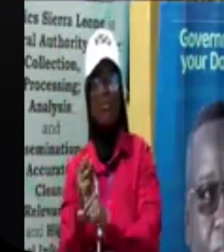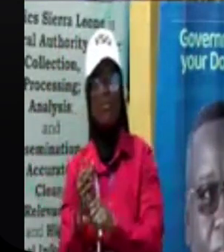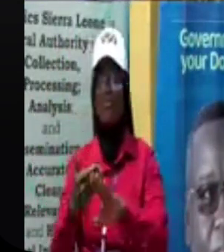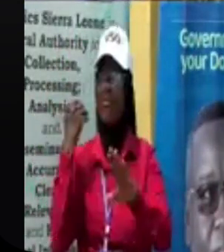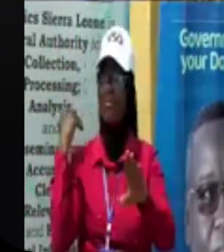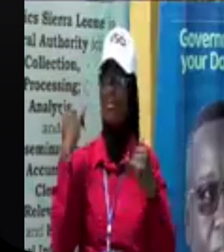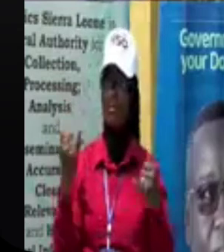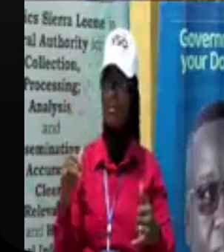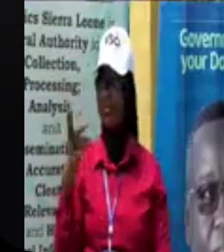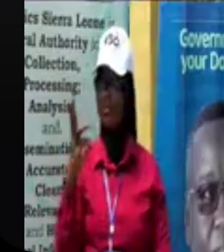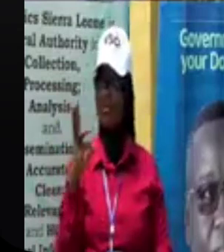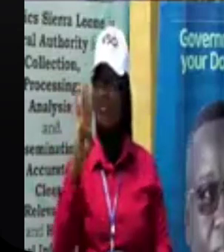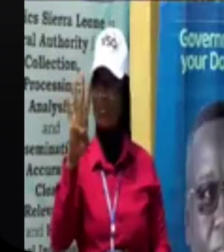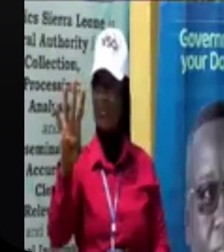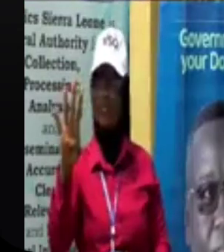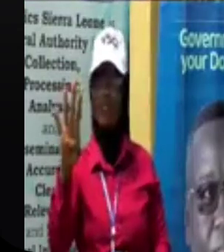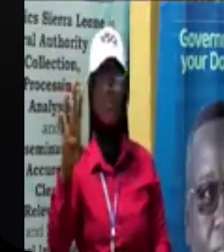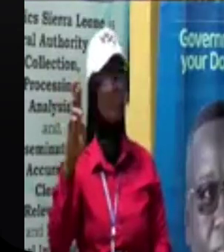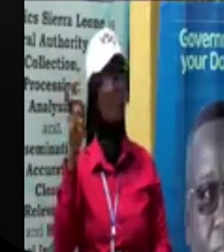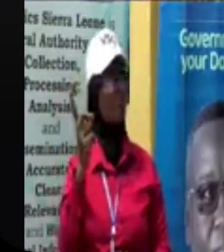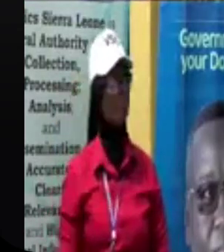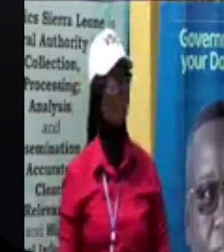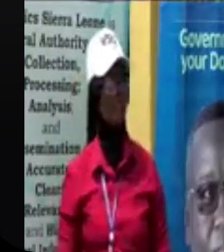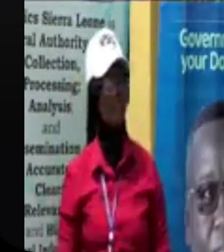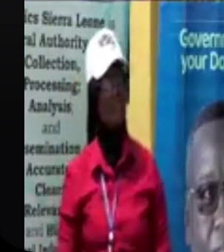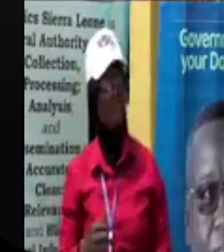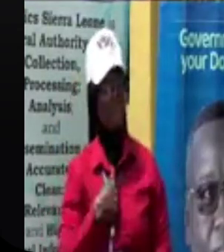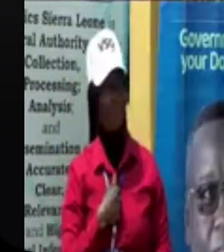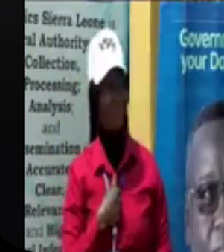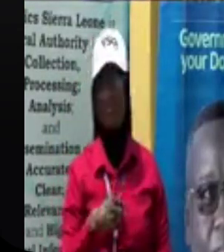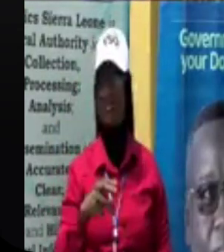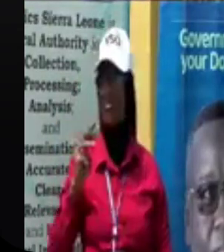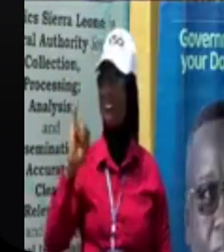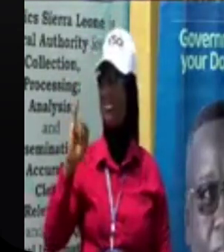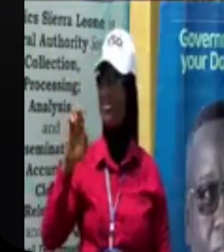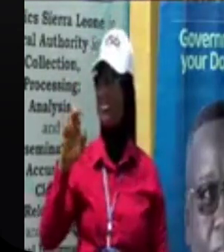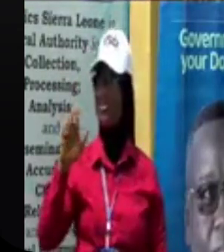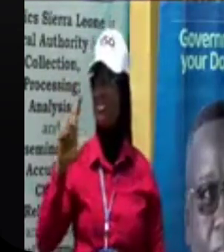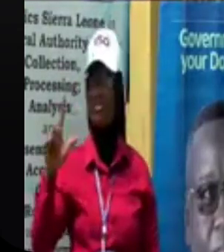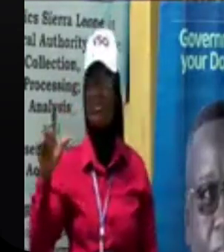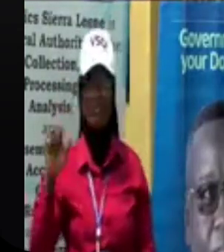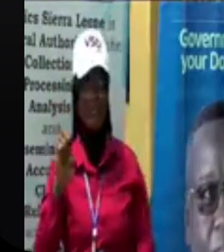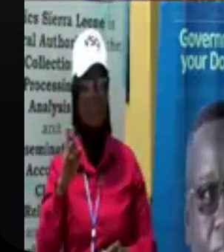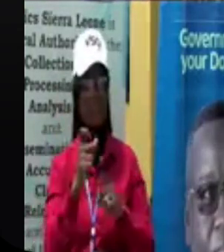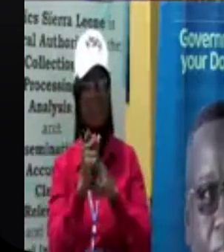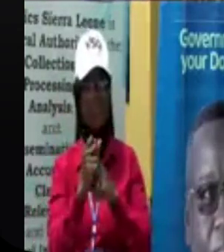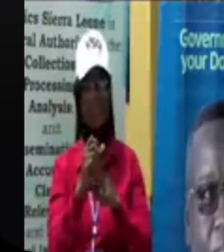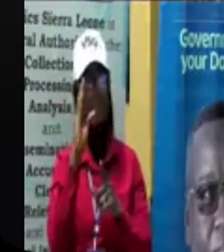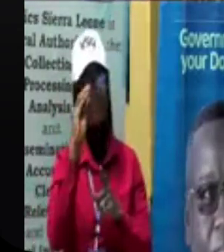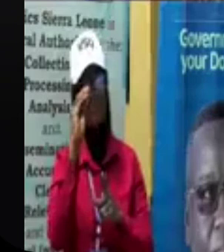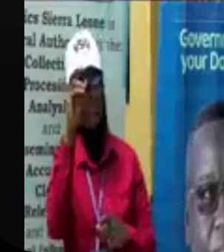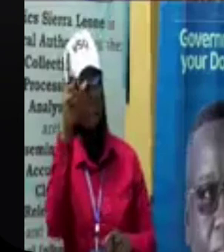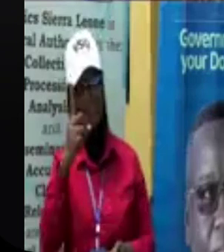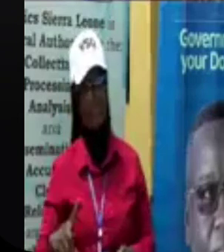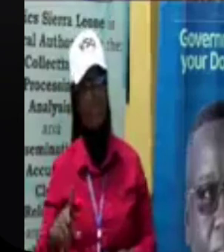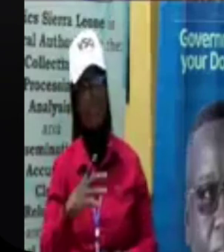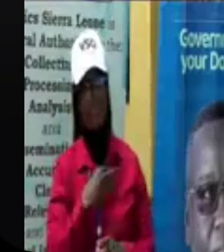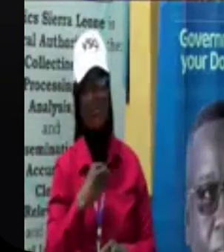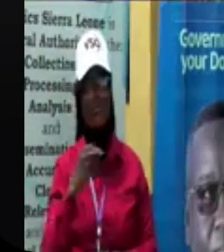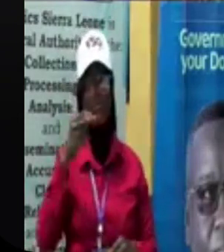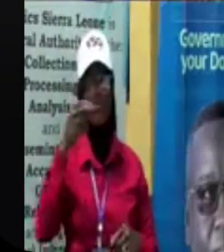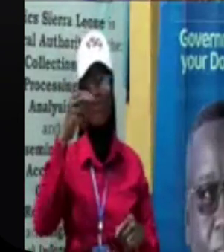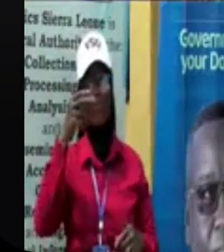before now up to 64%. Meal rice, the output don't grow by over 50%, and the yield don't